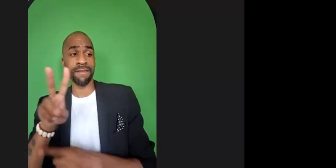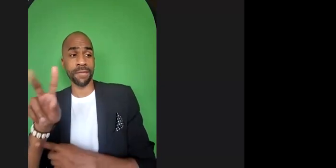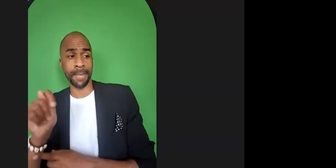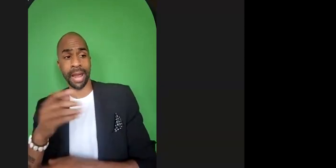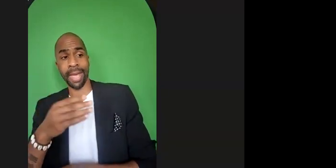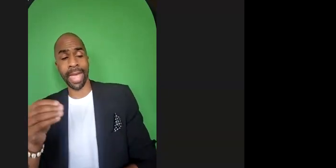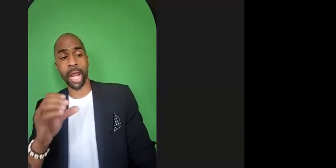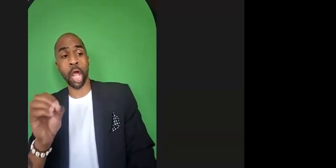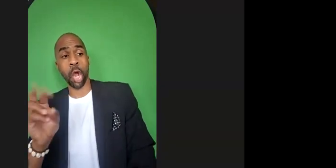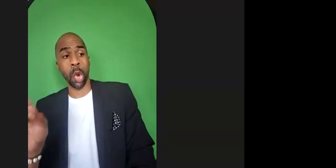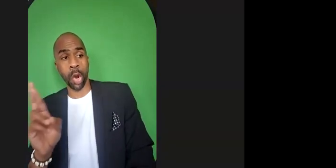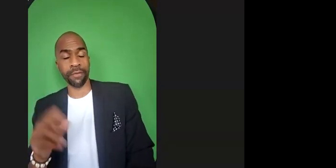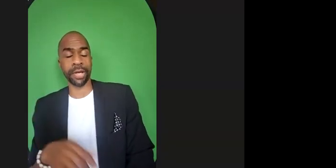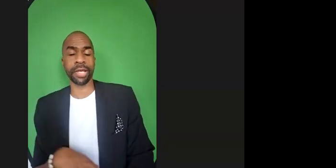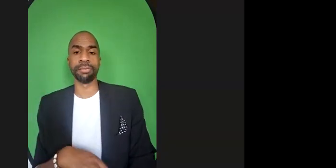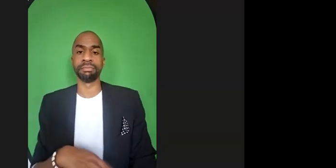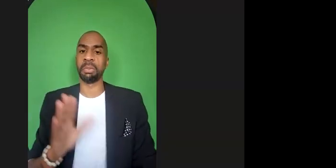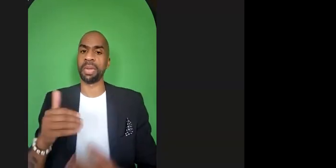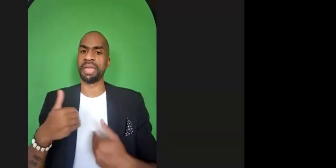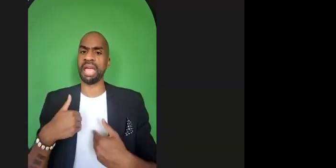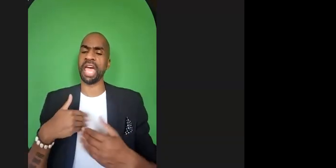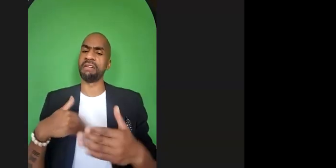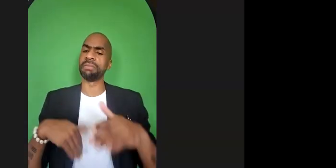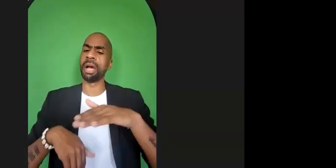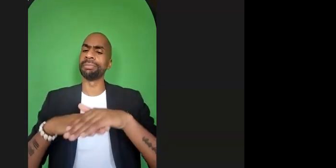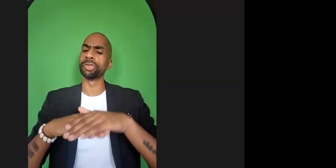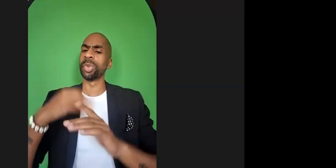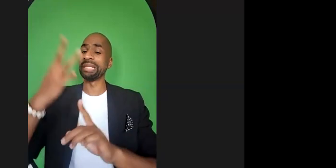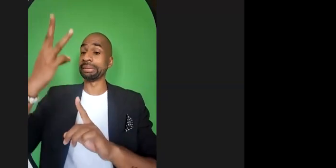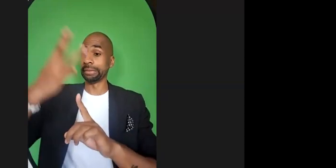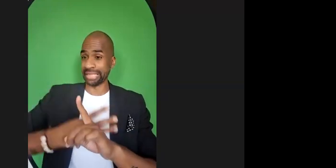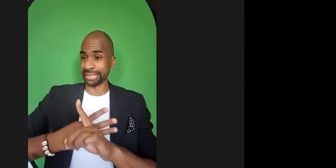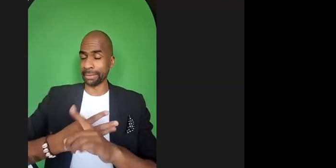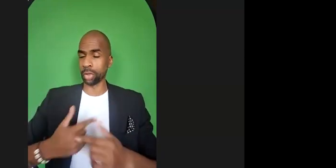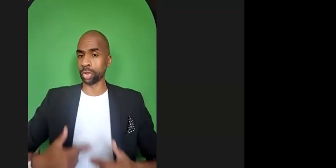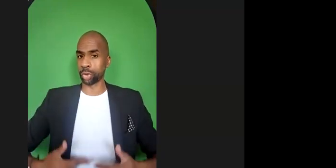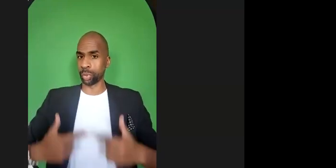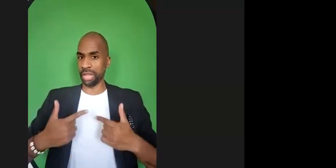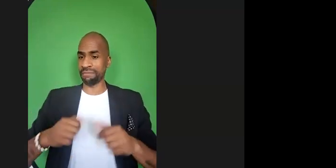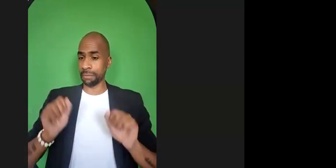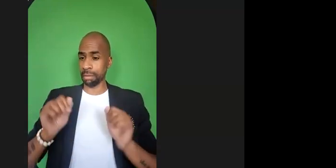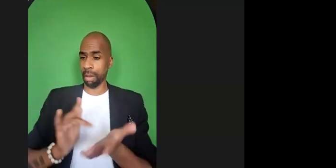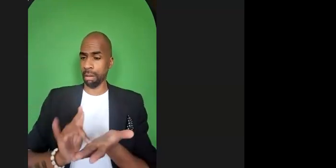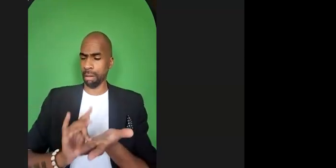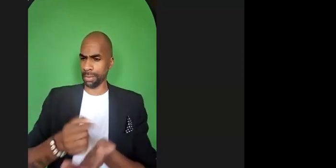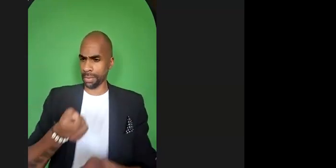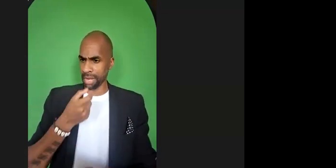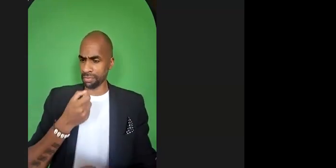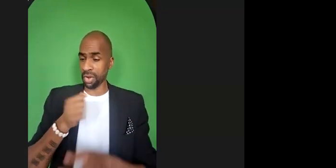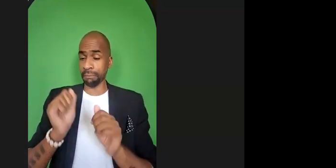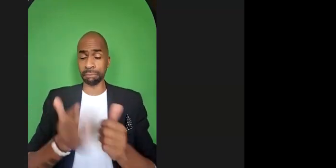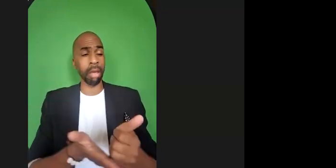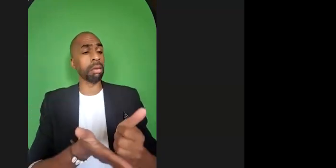terminal illness, 6 months to live, and able to ingest medications, they can ask their physician, if the